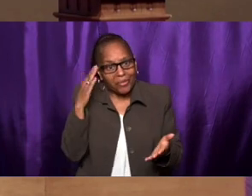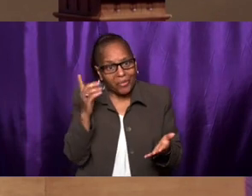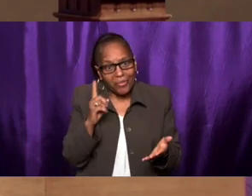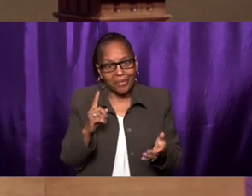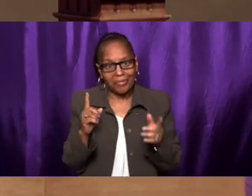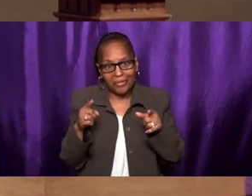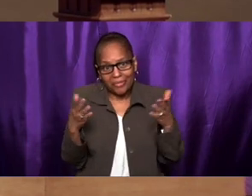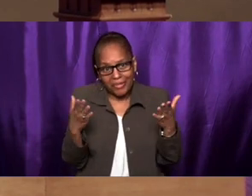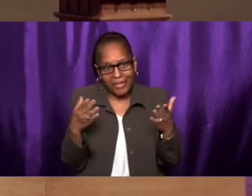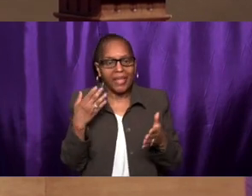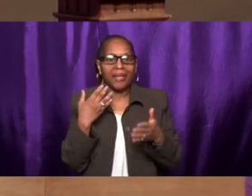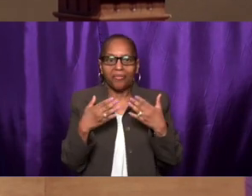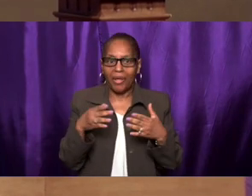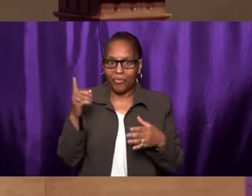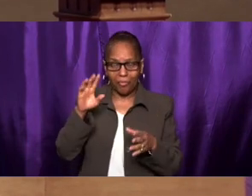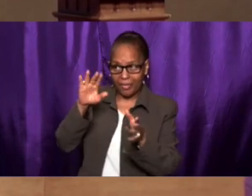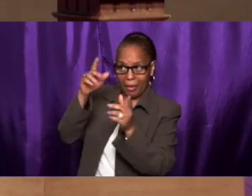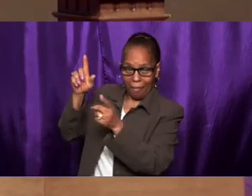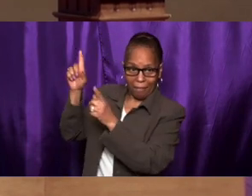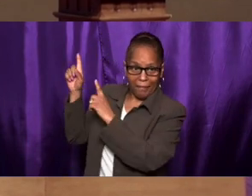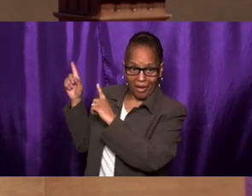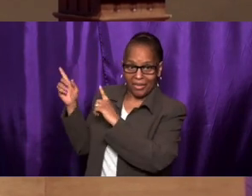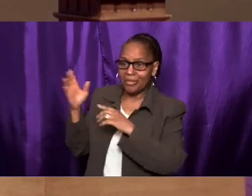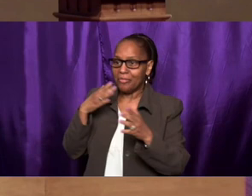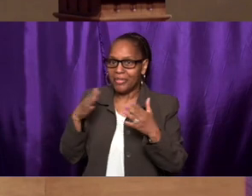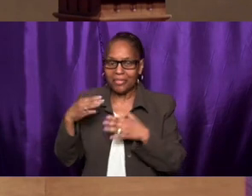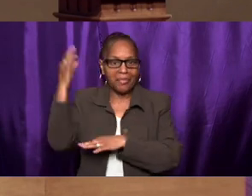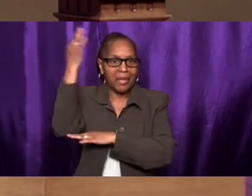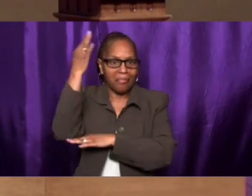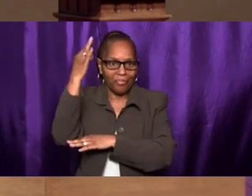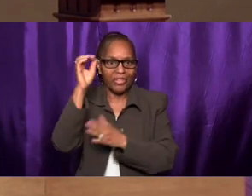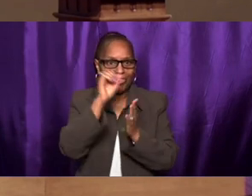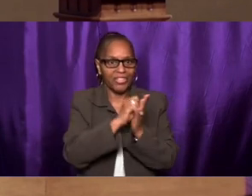But it's probably you up there in the balcony that messed up my preaching schedule again.